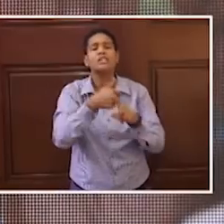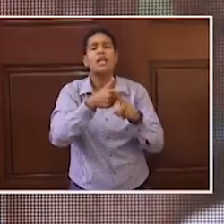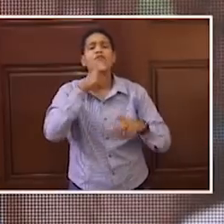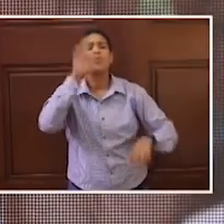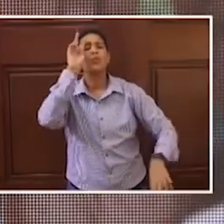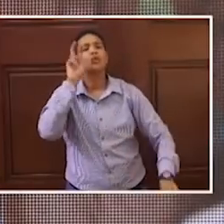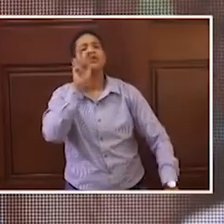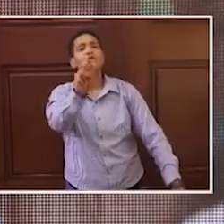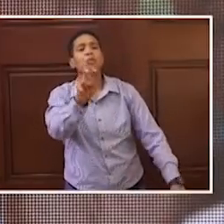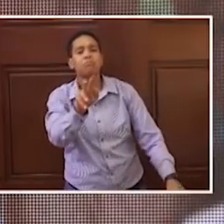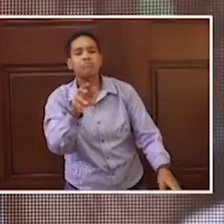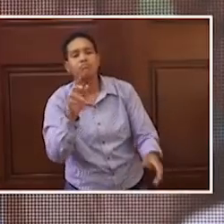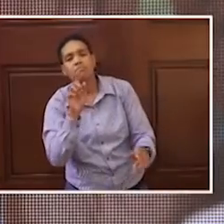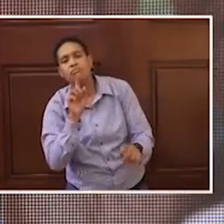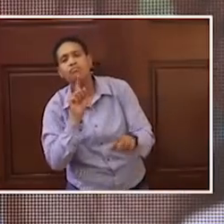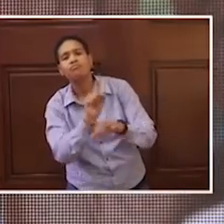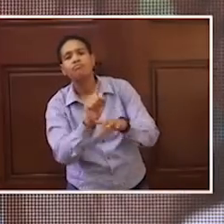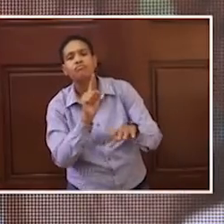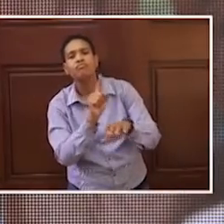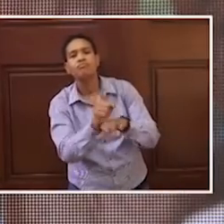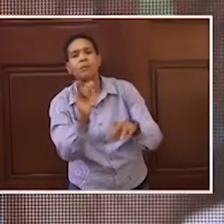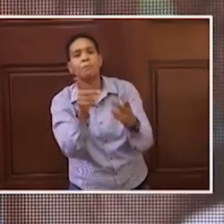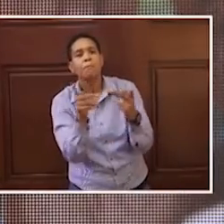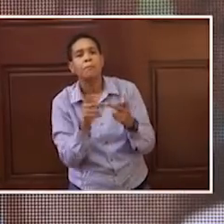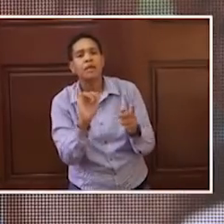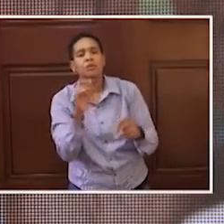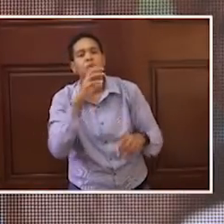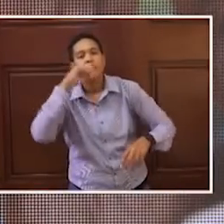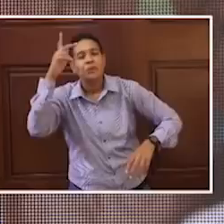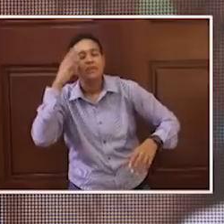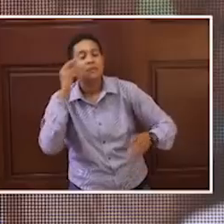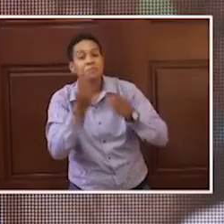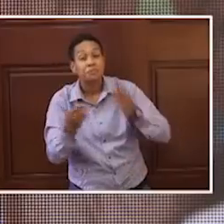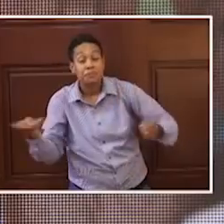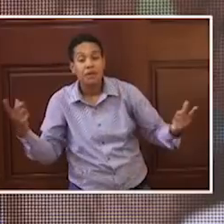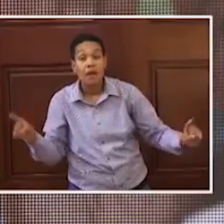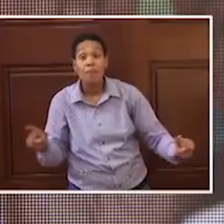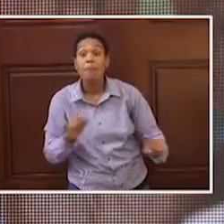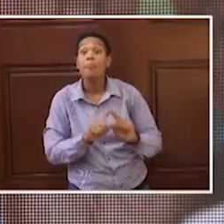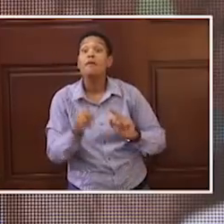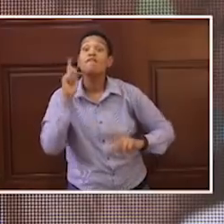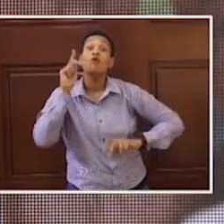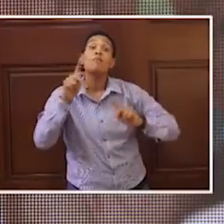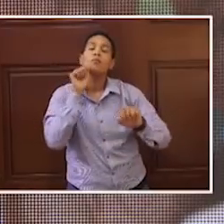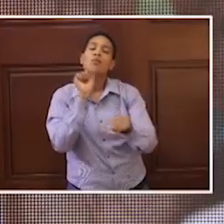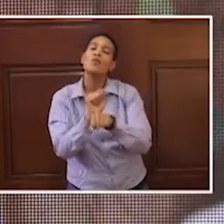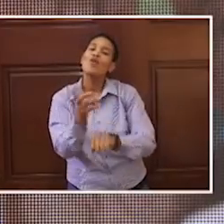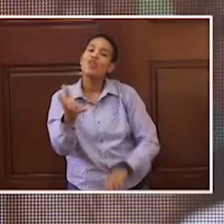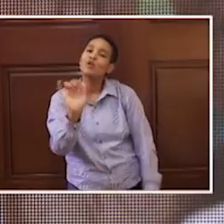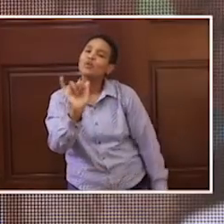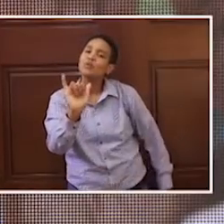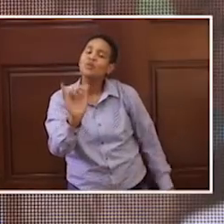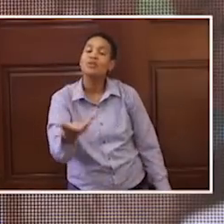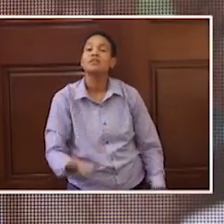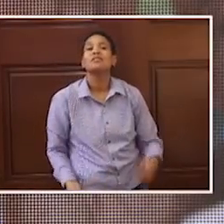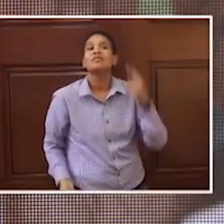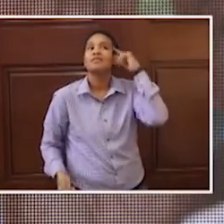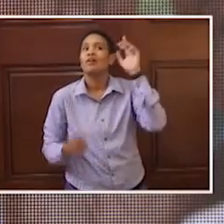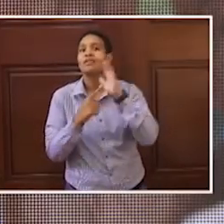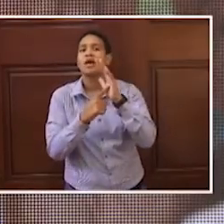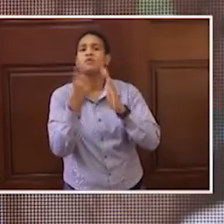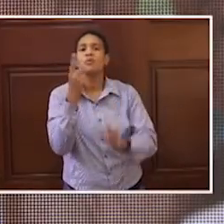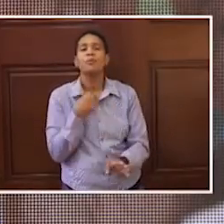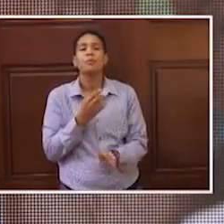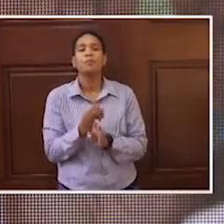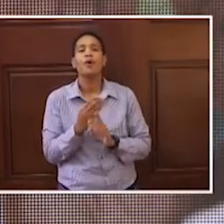to be visiting the infirmary, but also for persons who are working in the infirmary. So someone take the